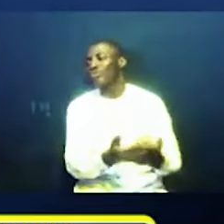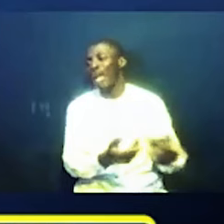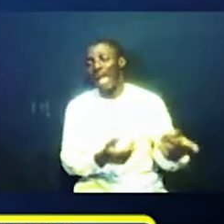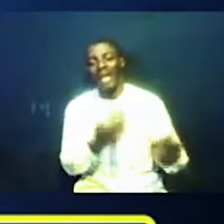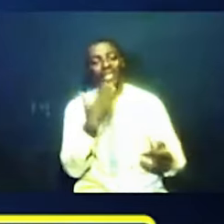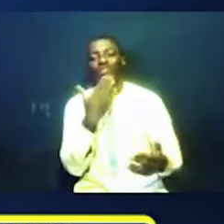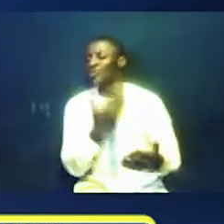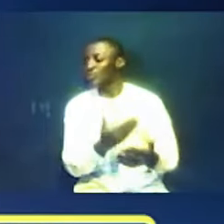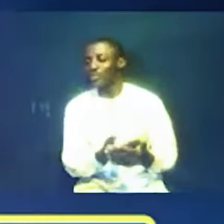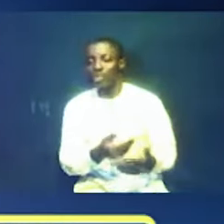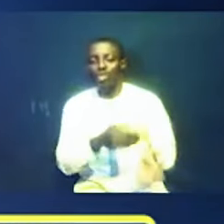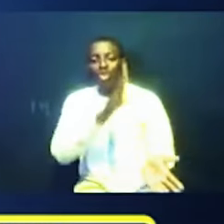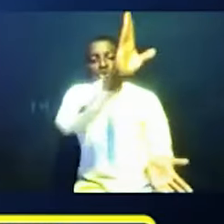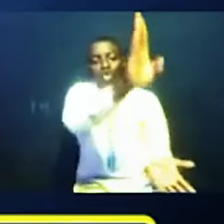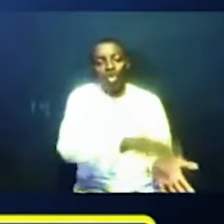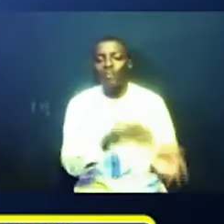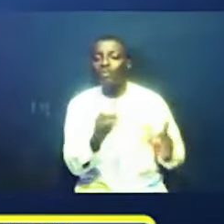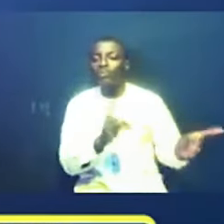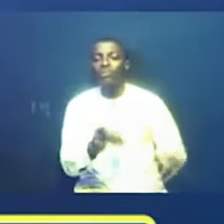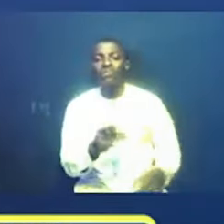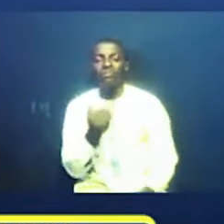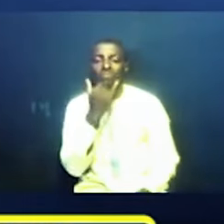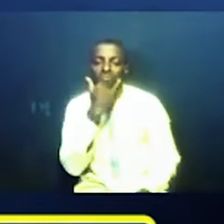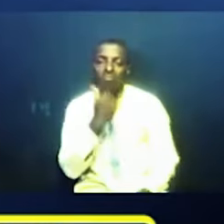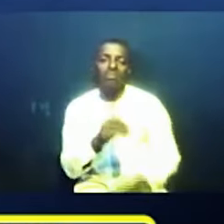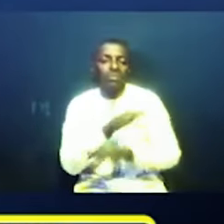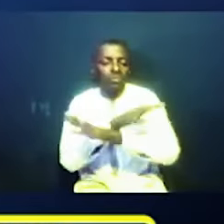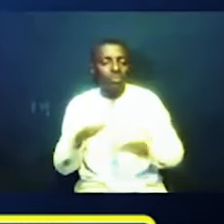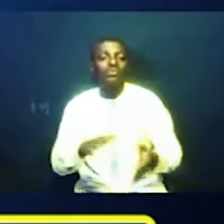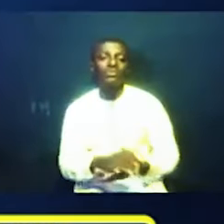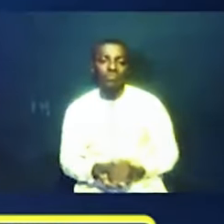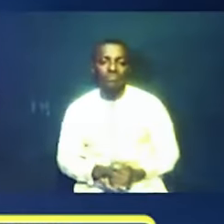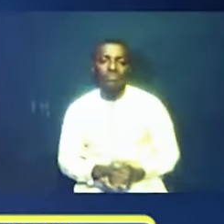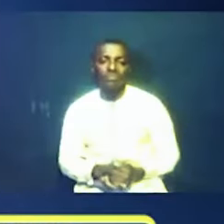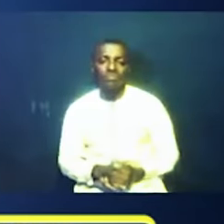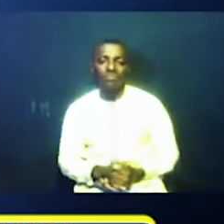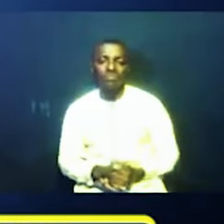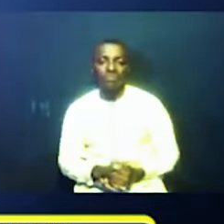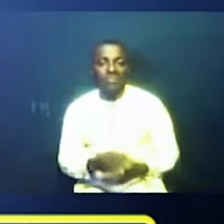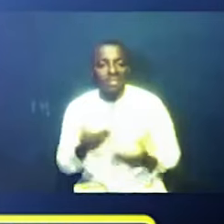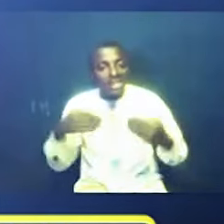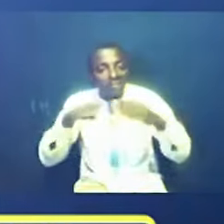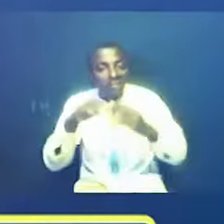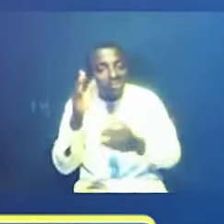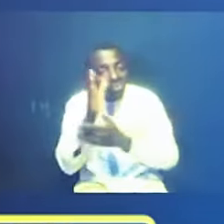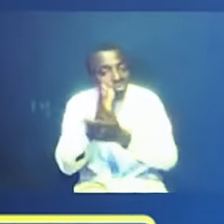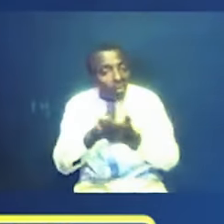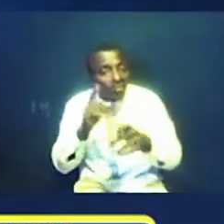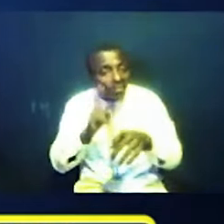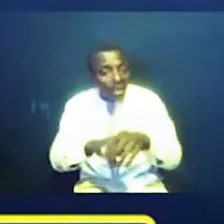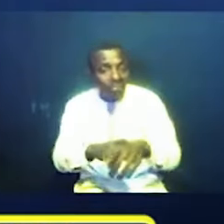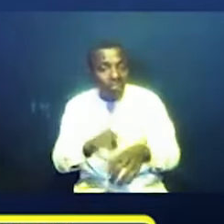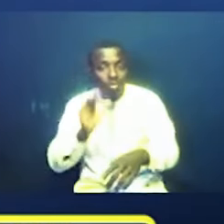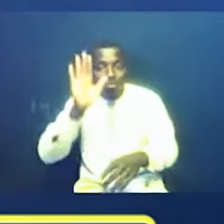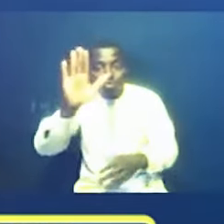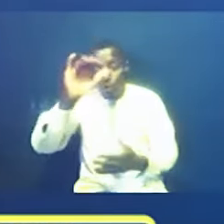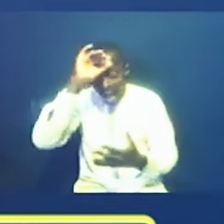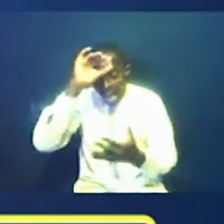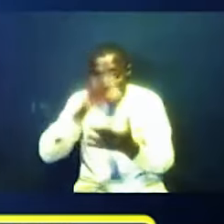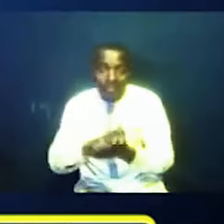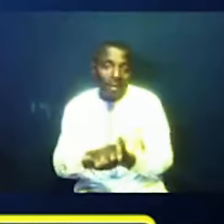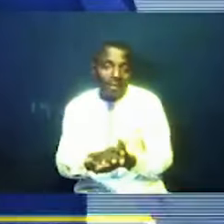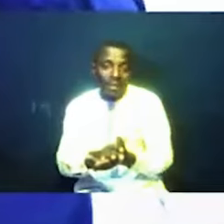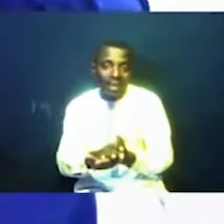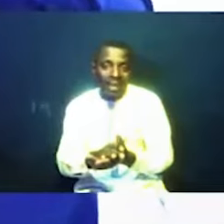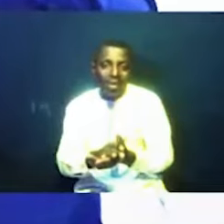your children. Ana wo ma ene. Sometimes your husband's demand could be standing against the word of